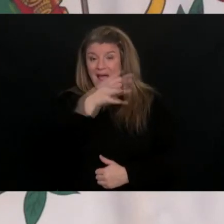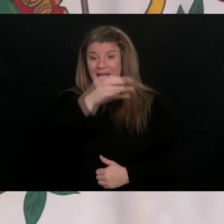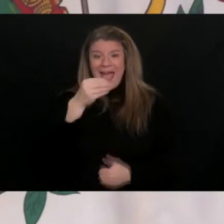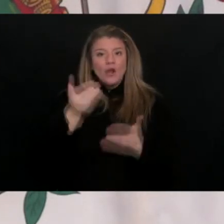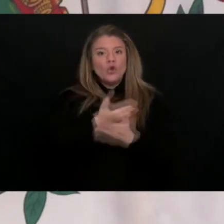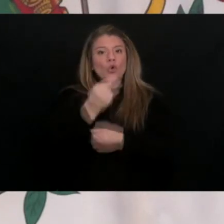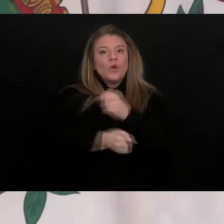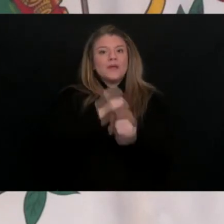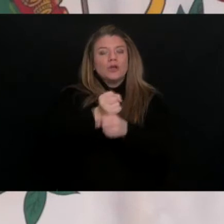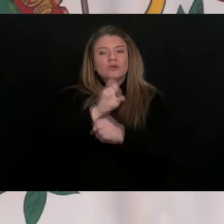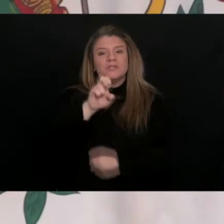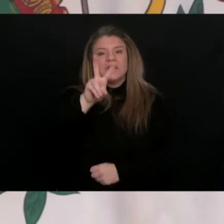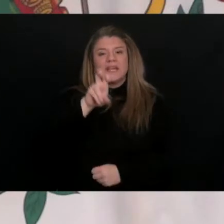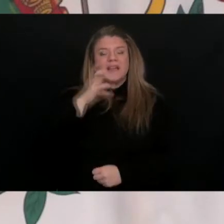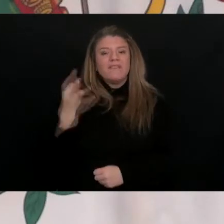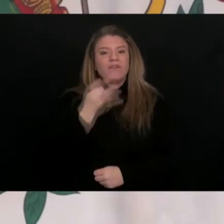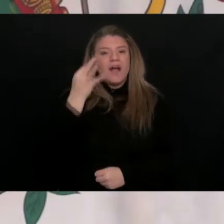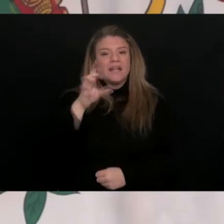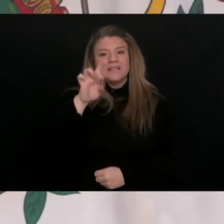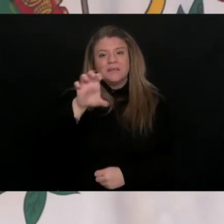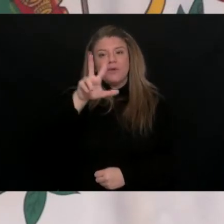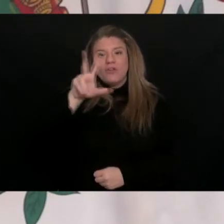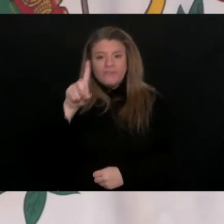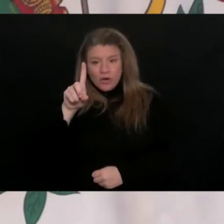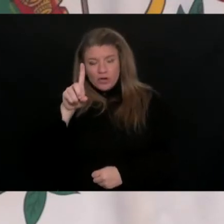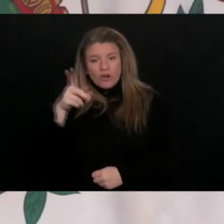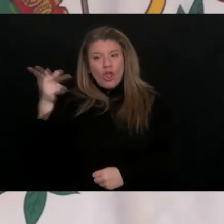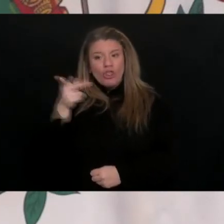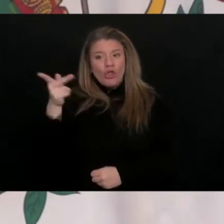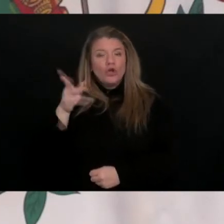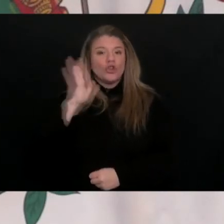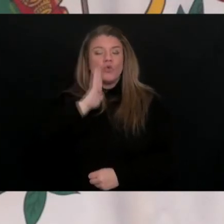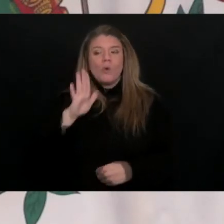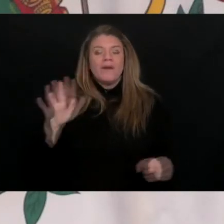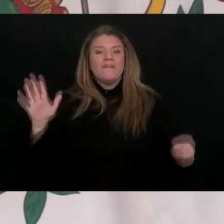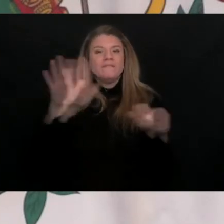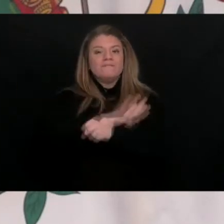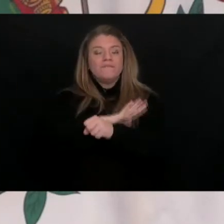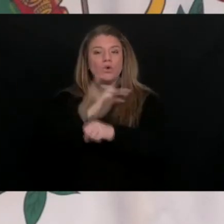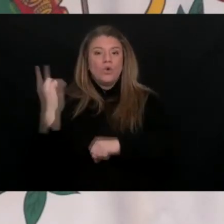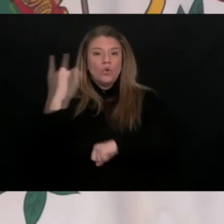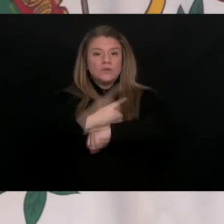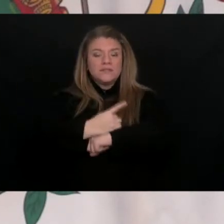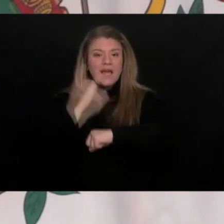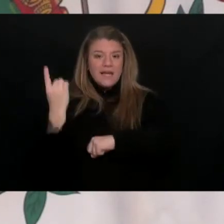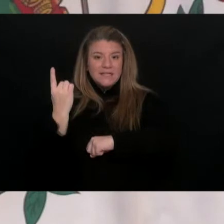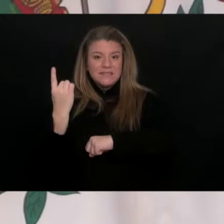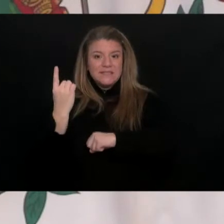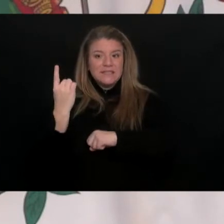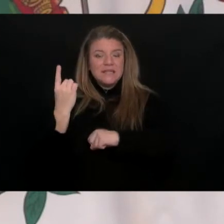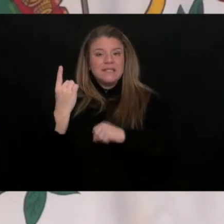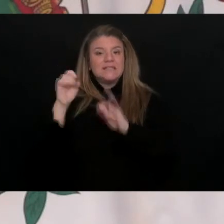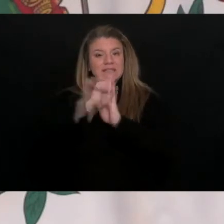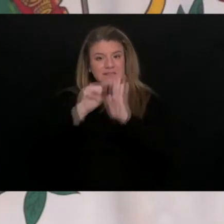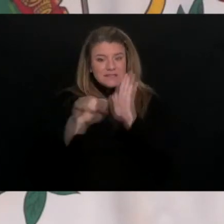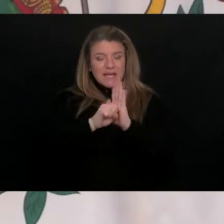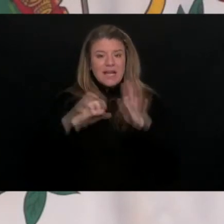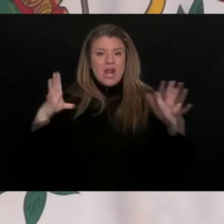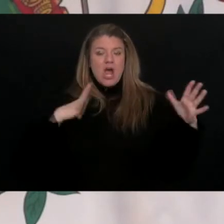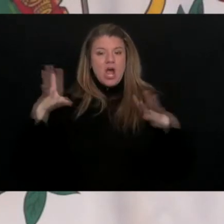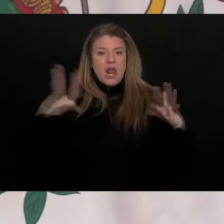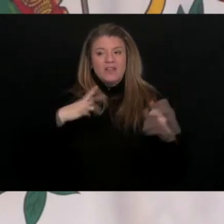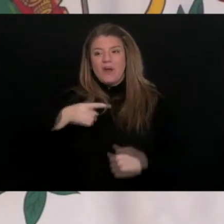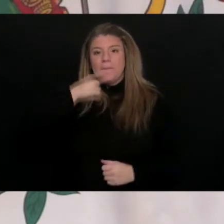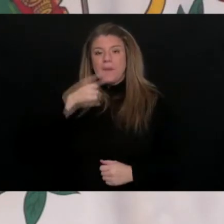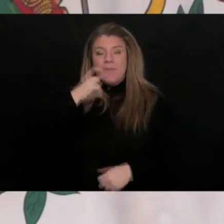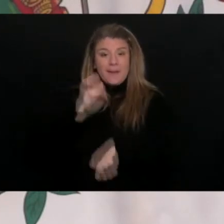Year's Eve, Friday, December 31st, as they will be full day state holidays for public